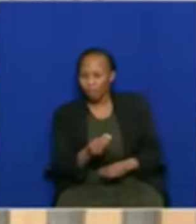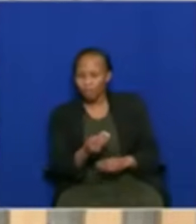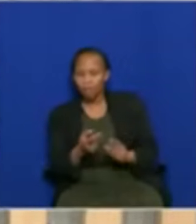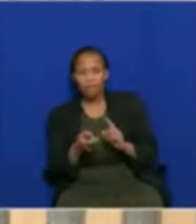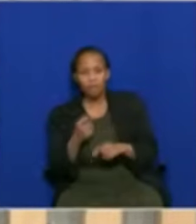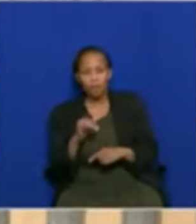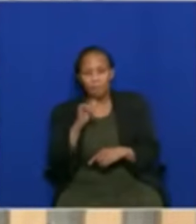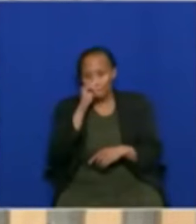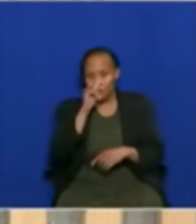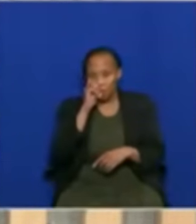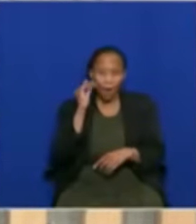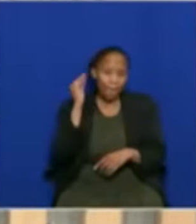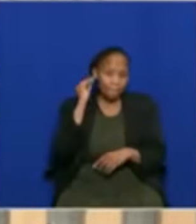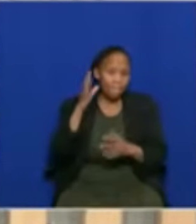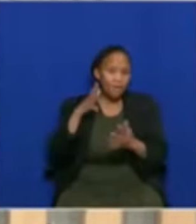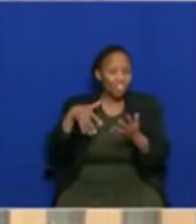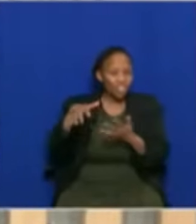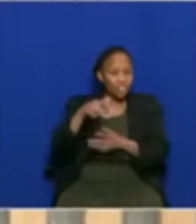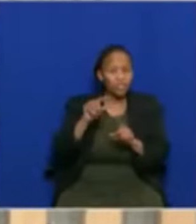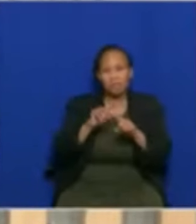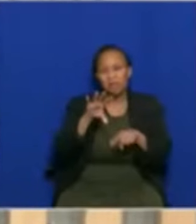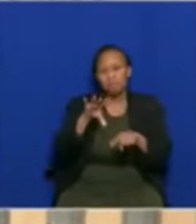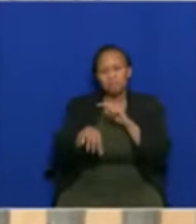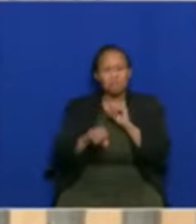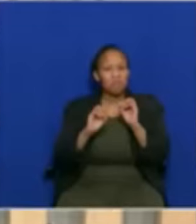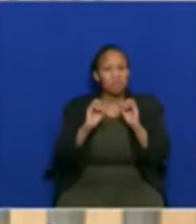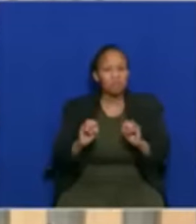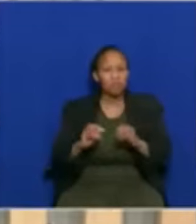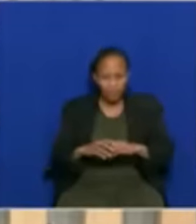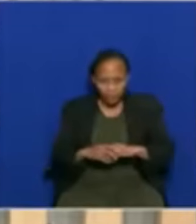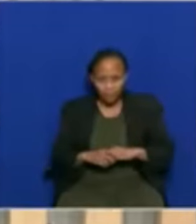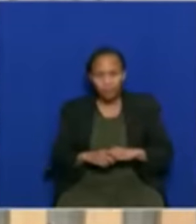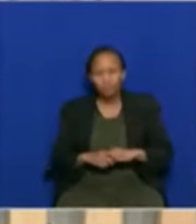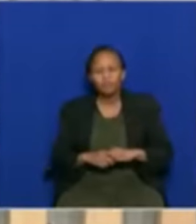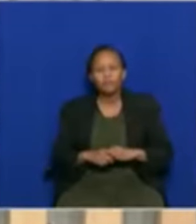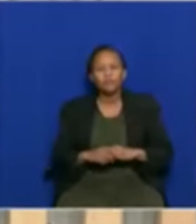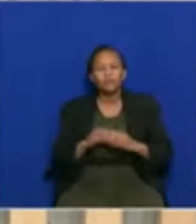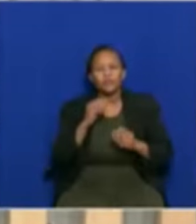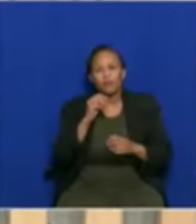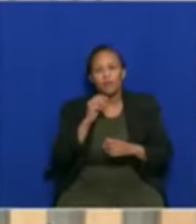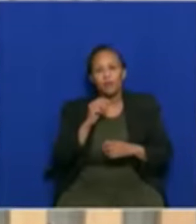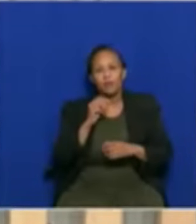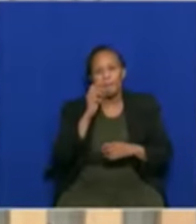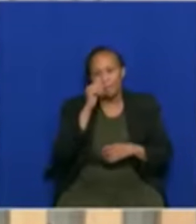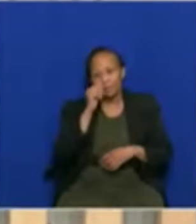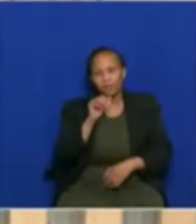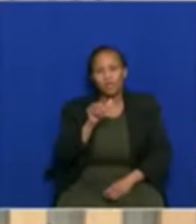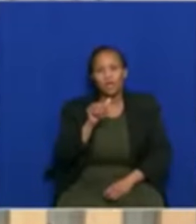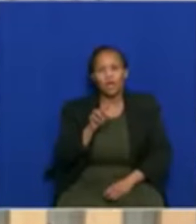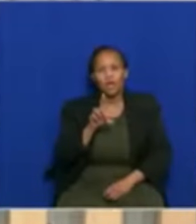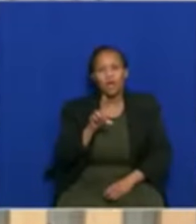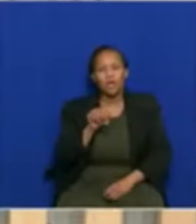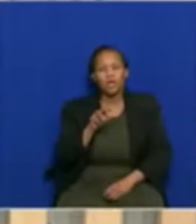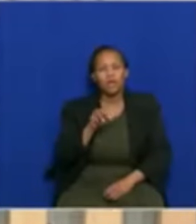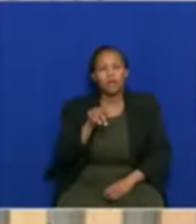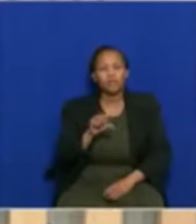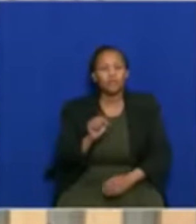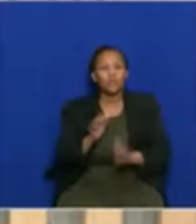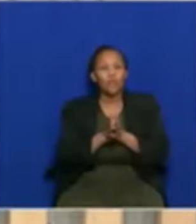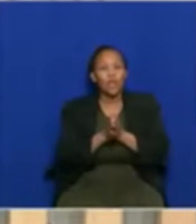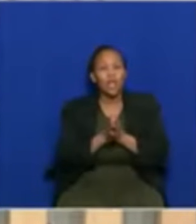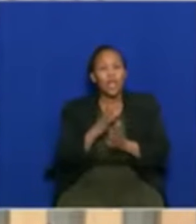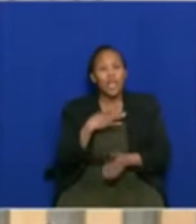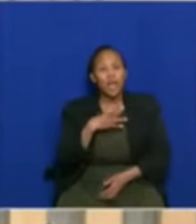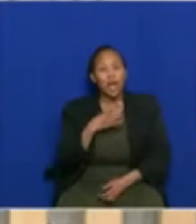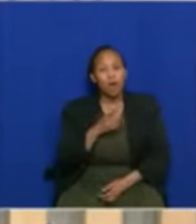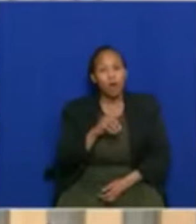So, Mr. Adams would like IDEC to please investigate